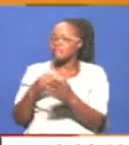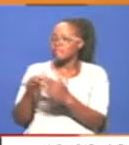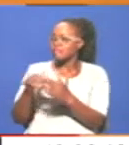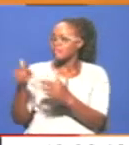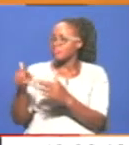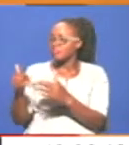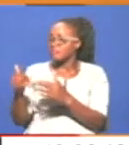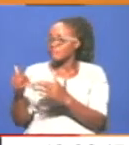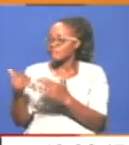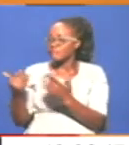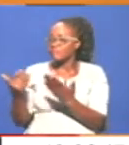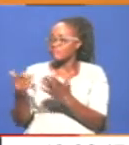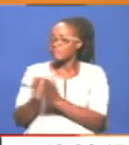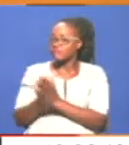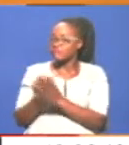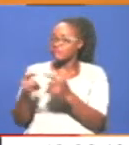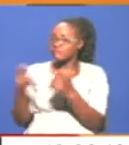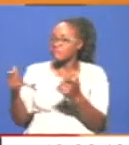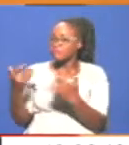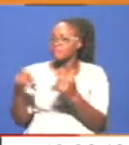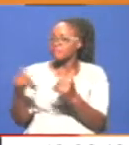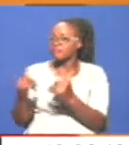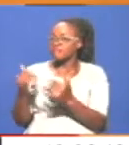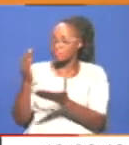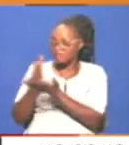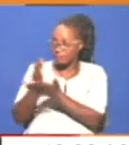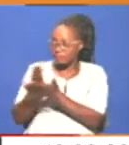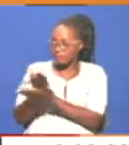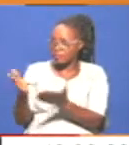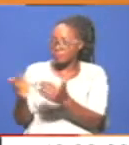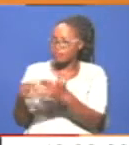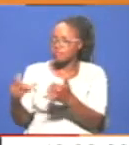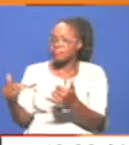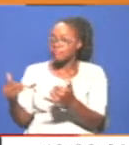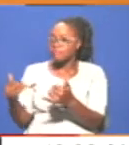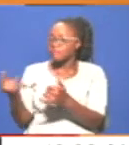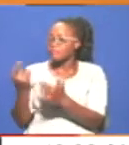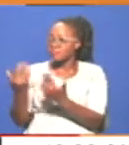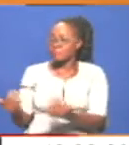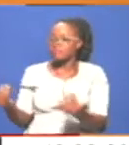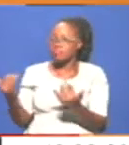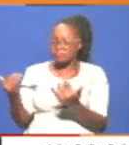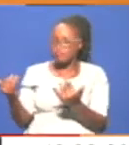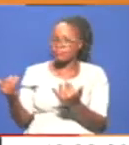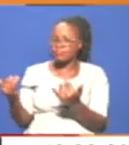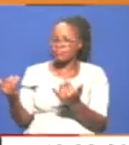move. So you can actually, an opponent you are playing in real time, online. The only aspect that has really